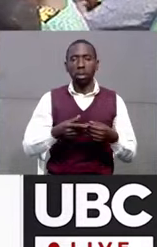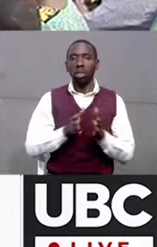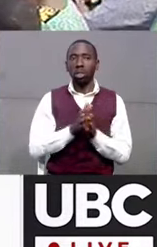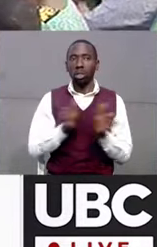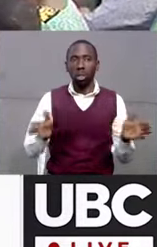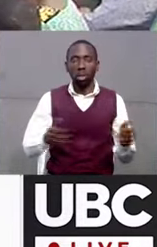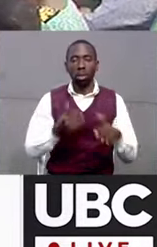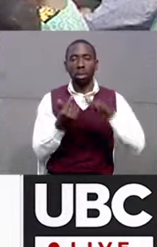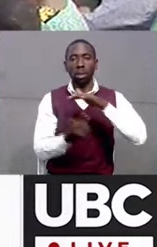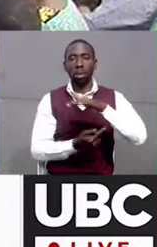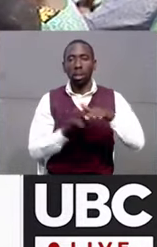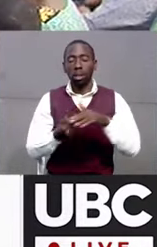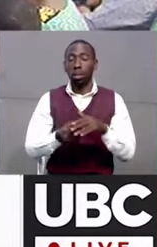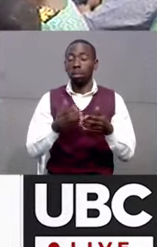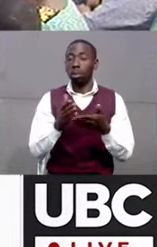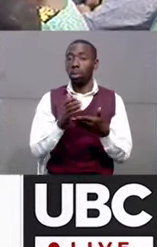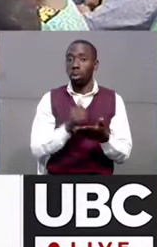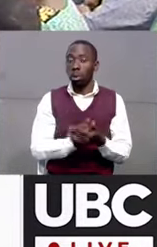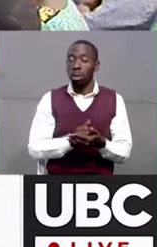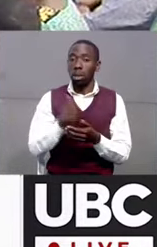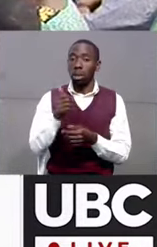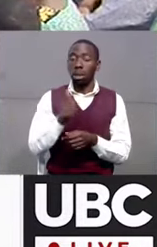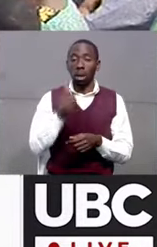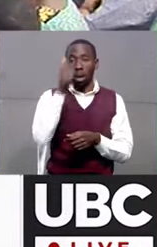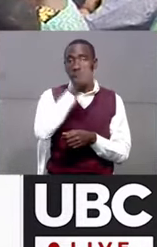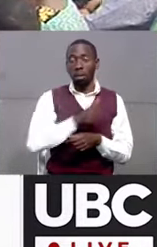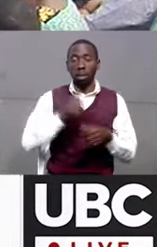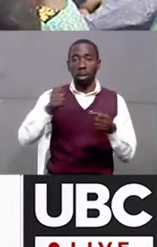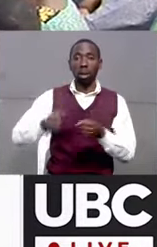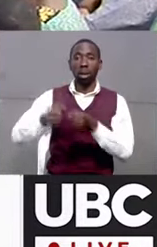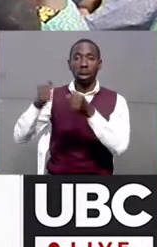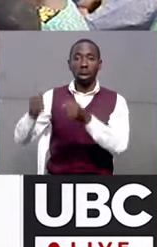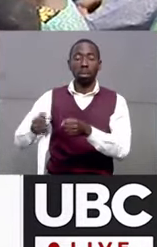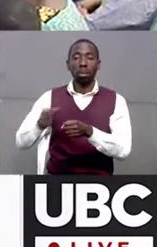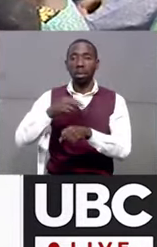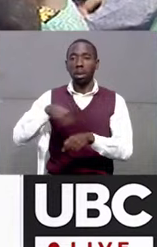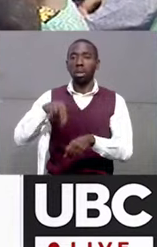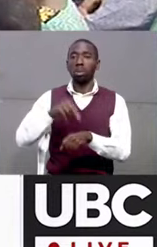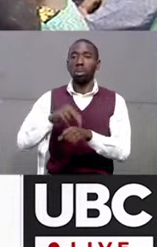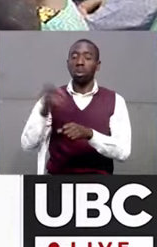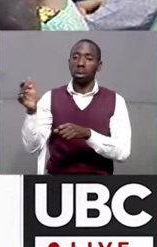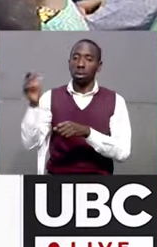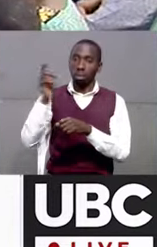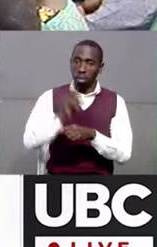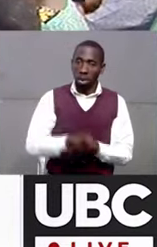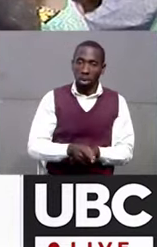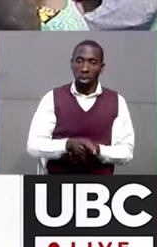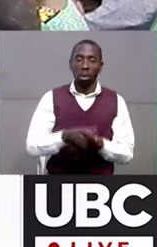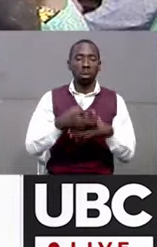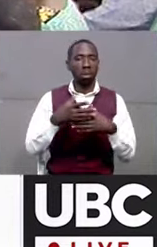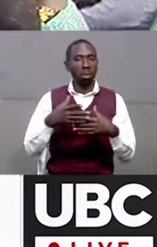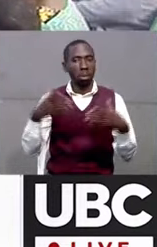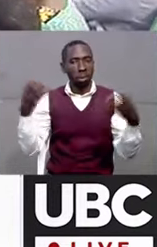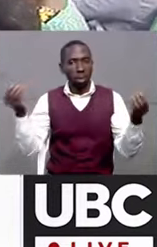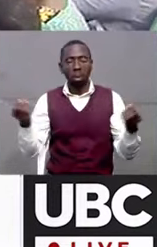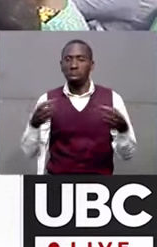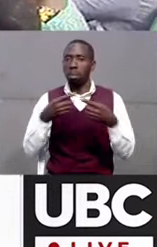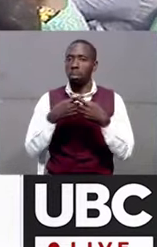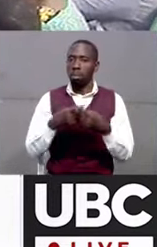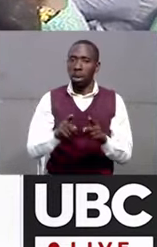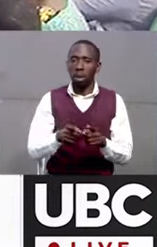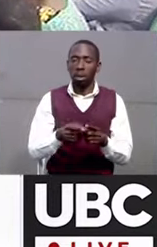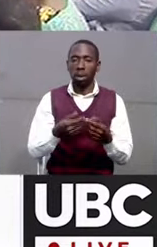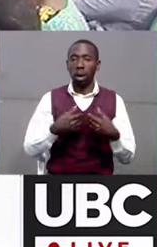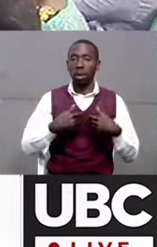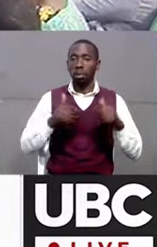of Nations will come, they will go away. But the tourists are coming every day, and we have airports and airstrips that have been neglected. I beg to